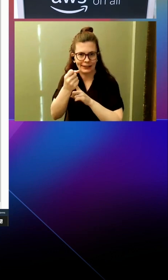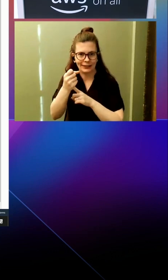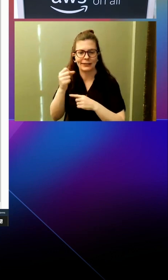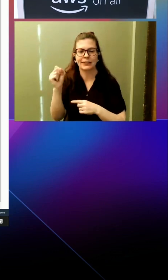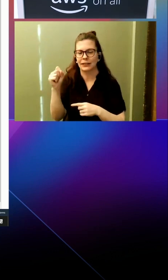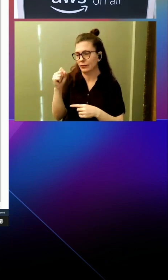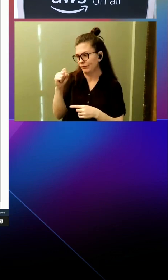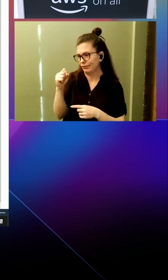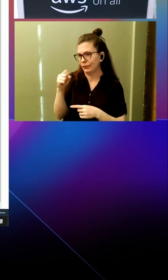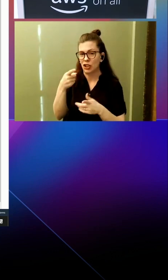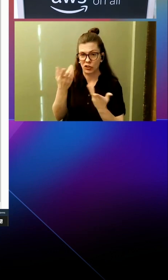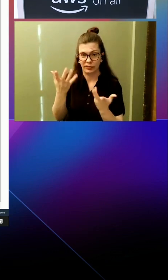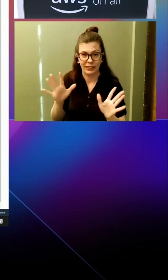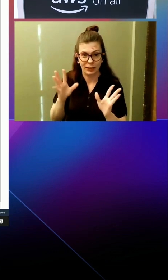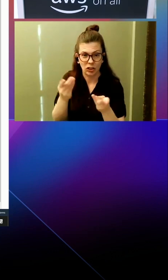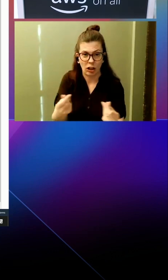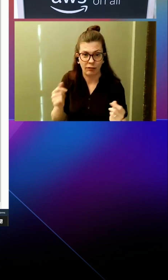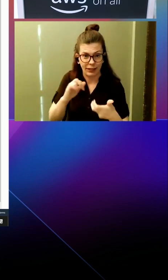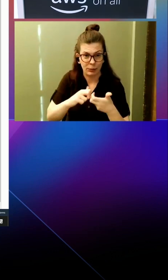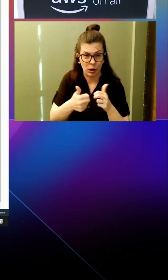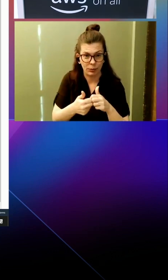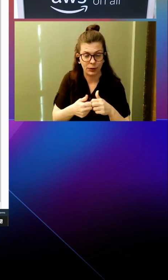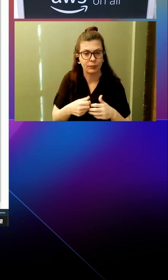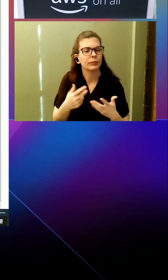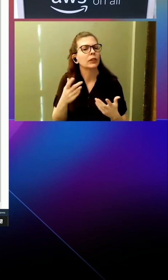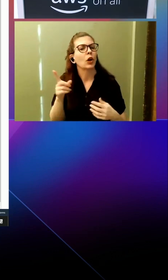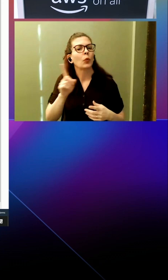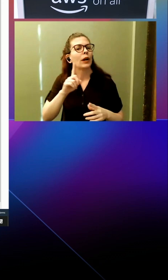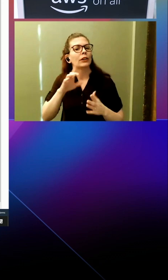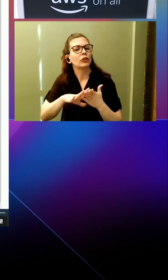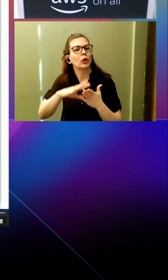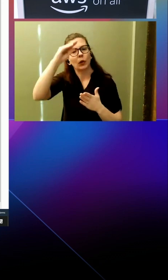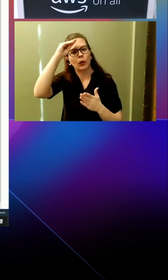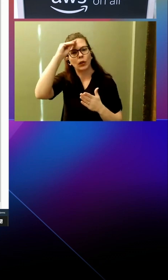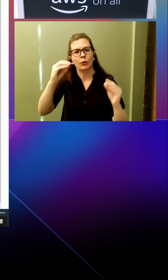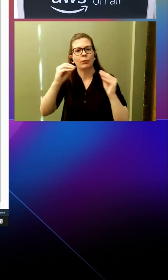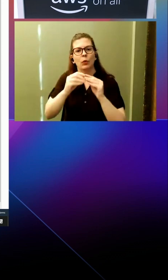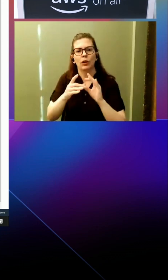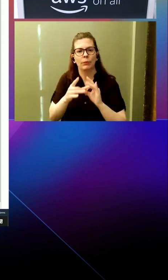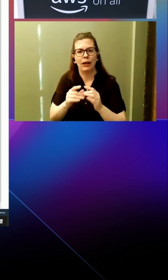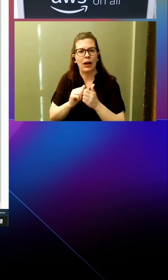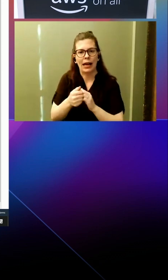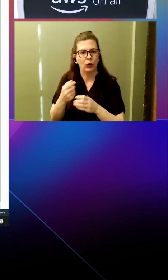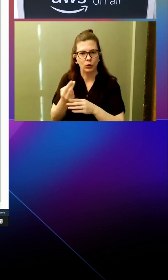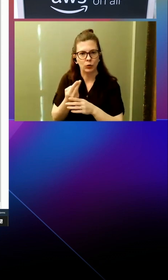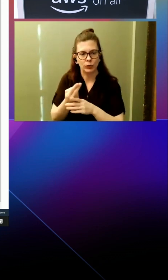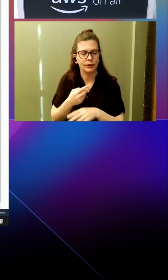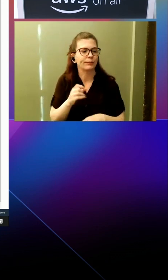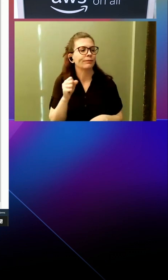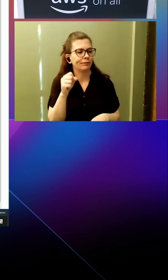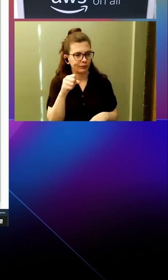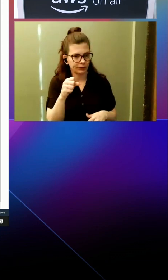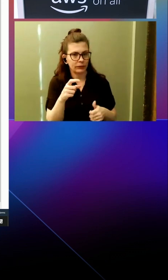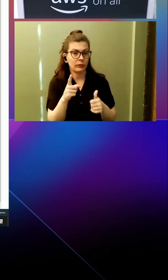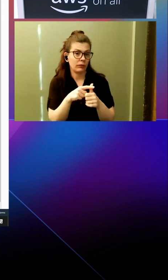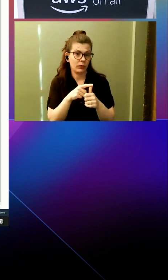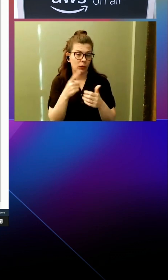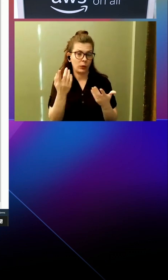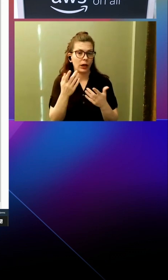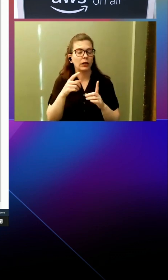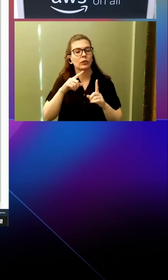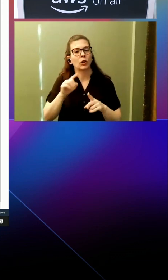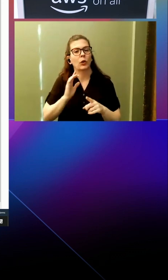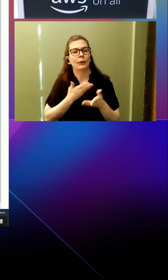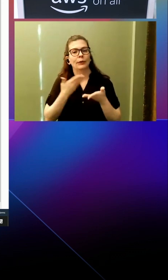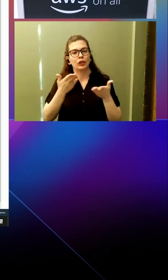solved. Well, where do people go to learn more about how to use it? Absolutely. So the first page would be to go to our service page, the